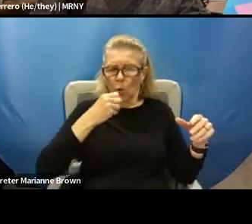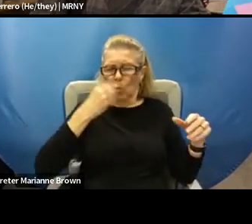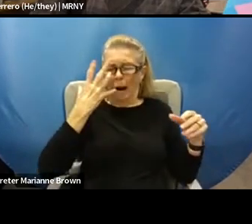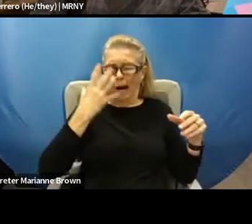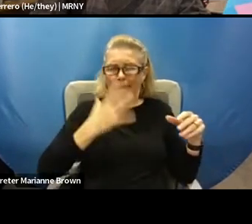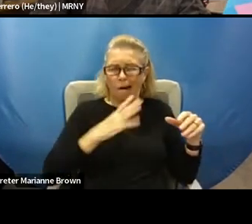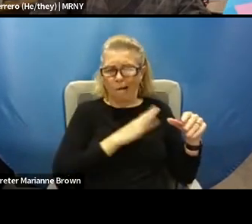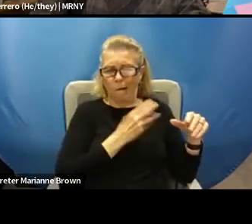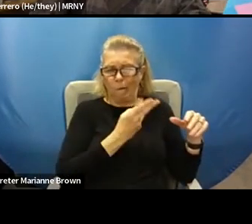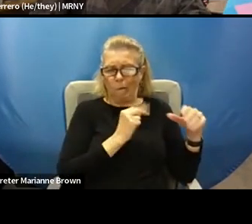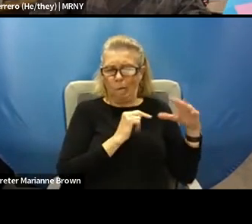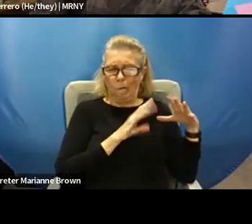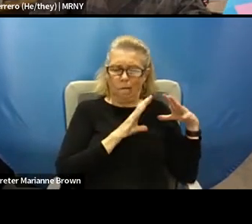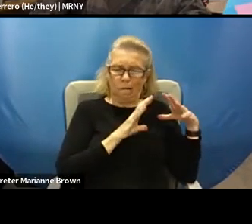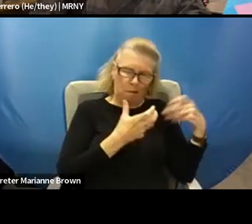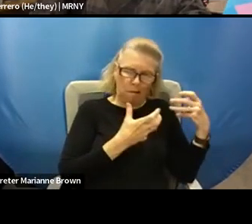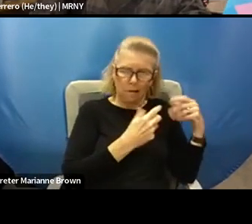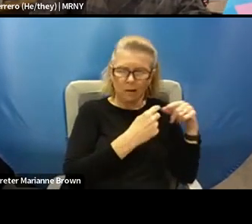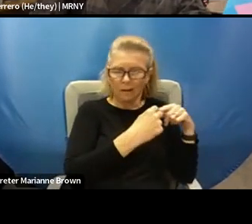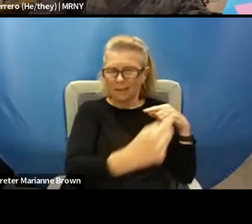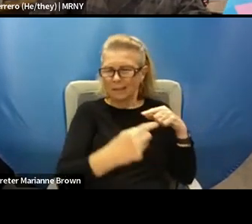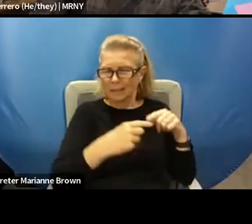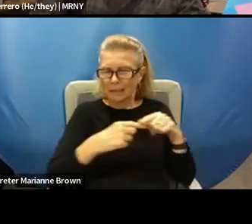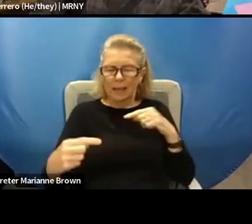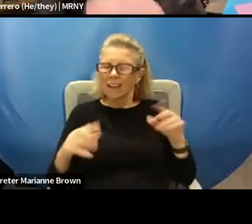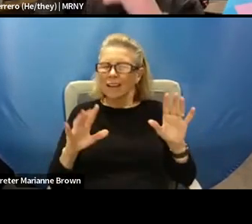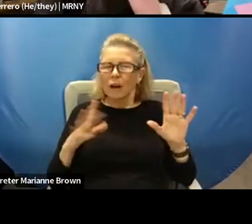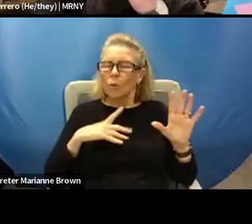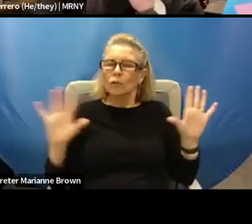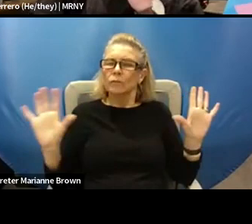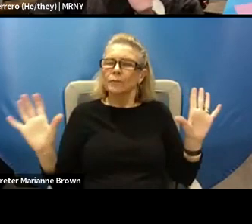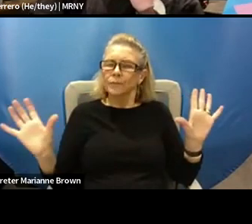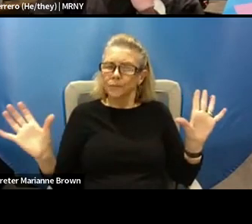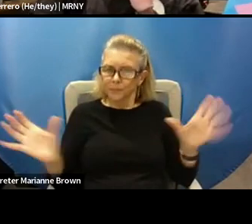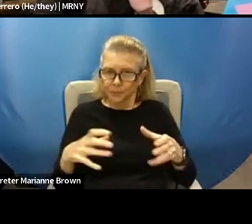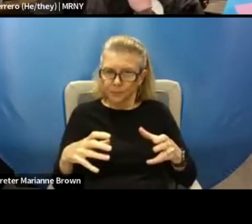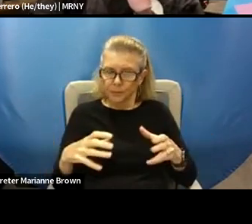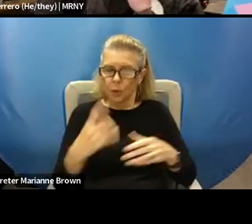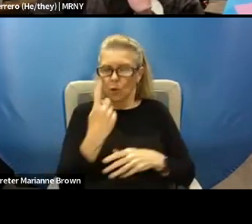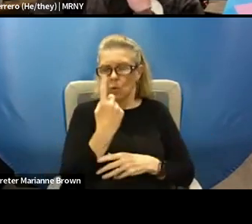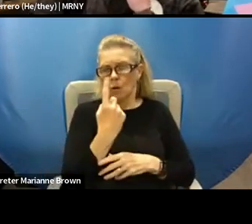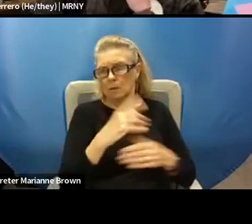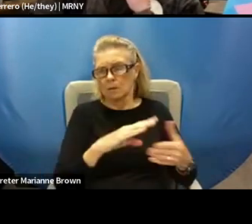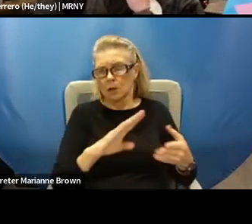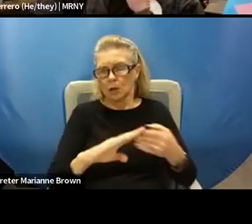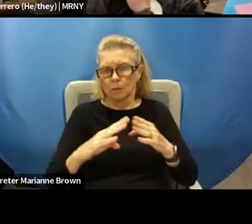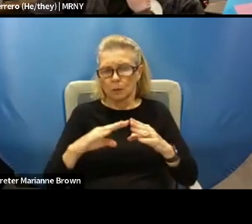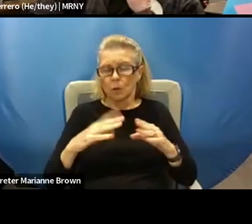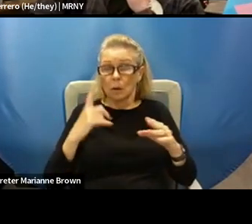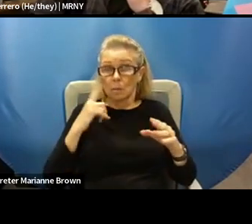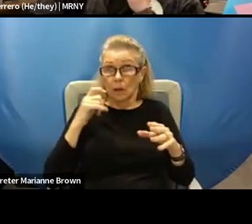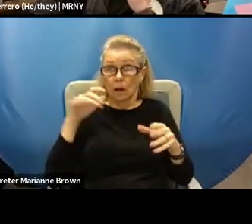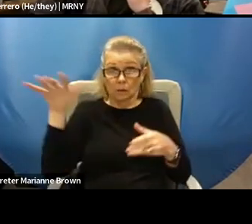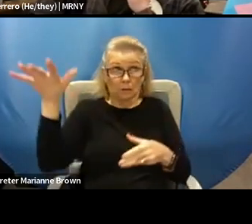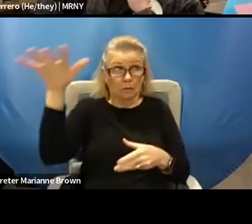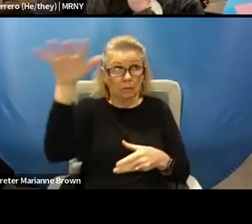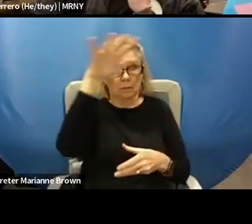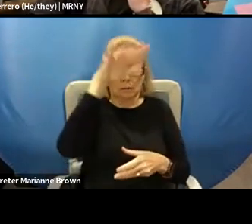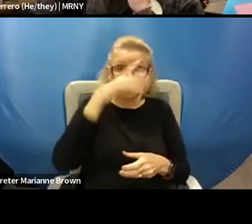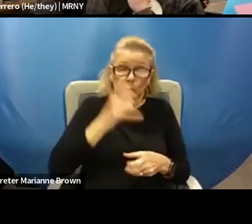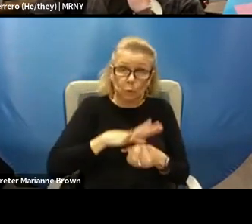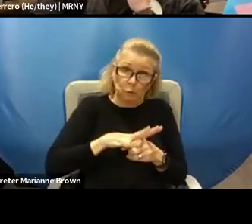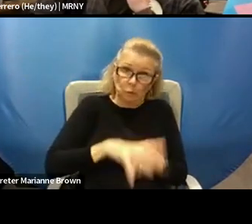right? So we need to come together, I think, as a community, because we're under attack,